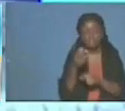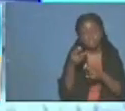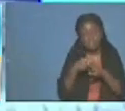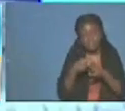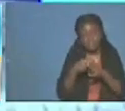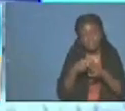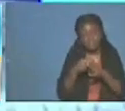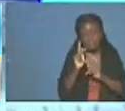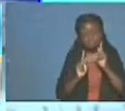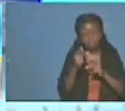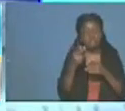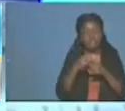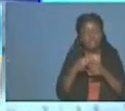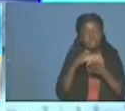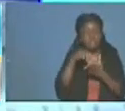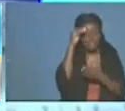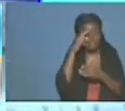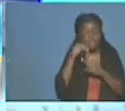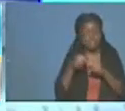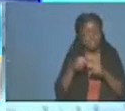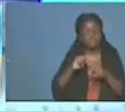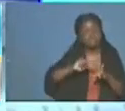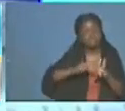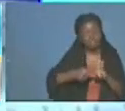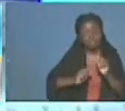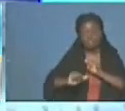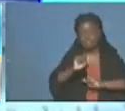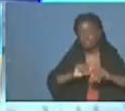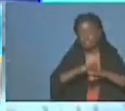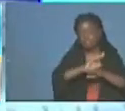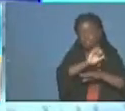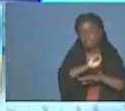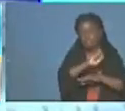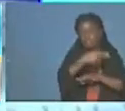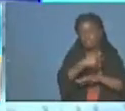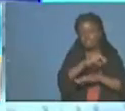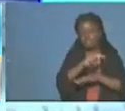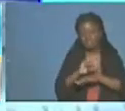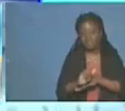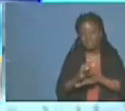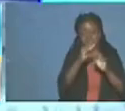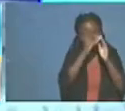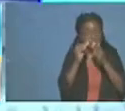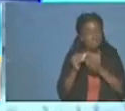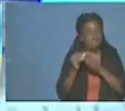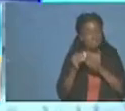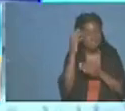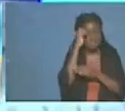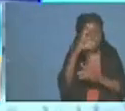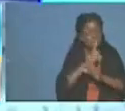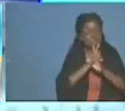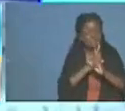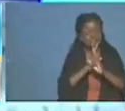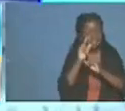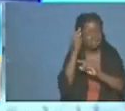shanty towns. Cleopatra Murphy has the details as the minister further defends the government against what some perceive as